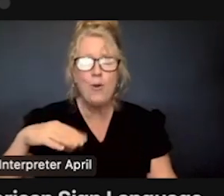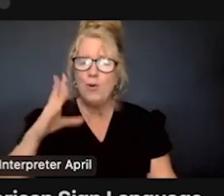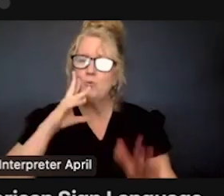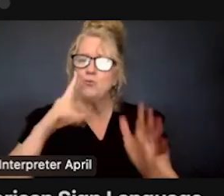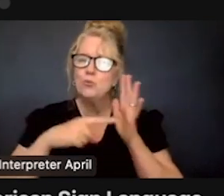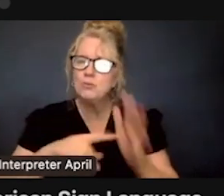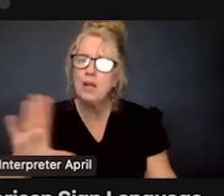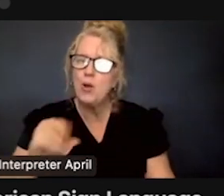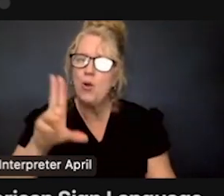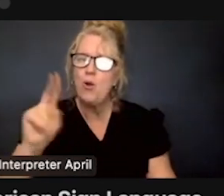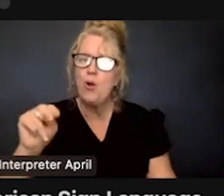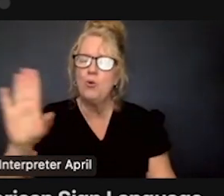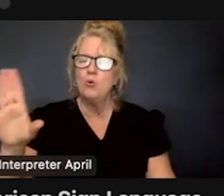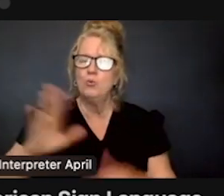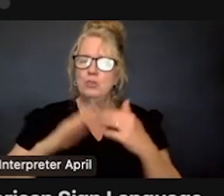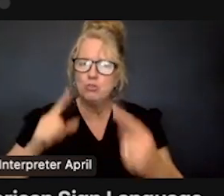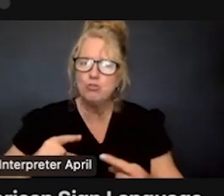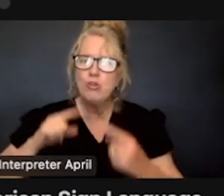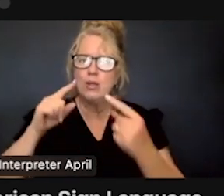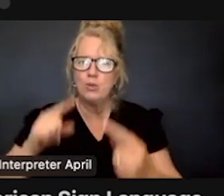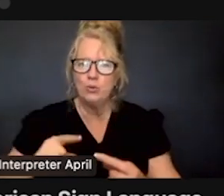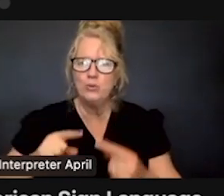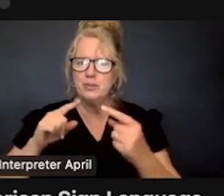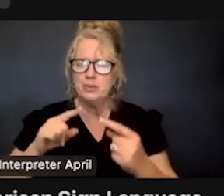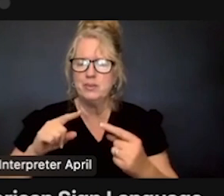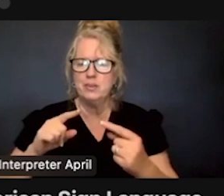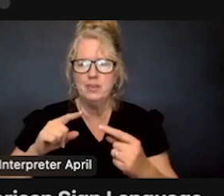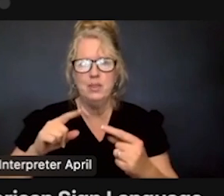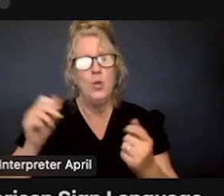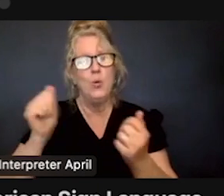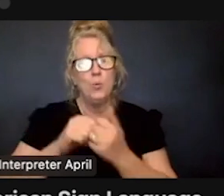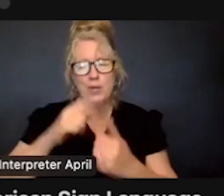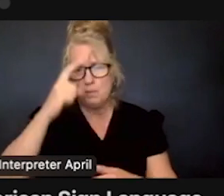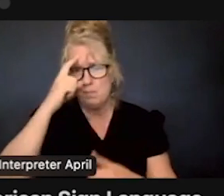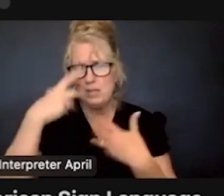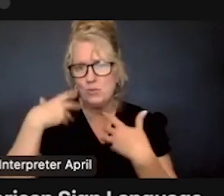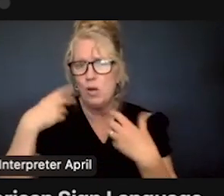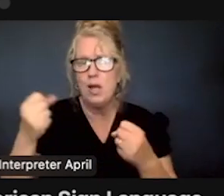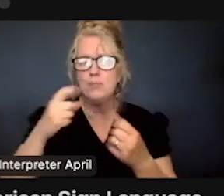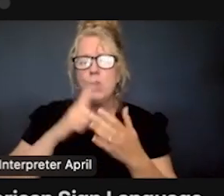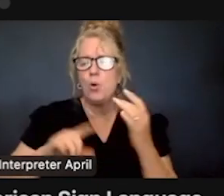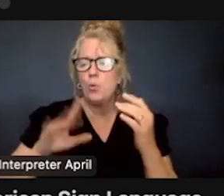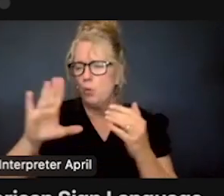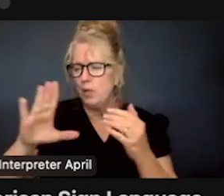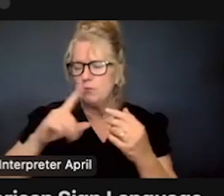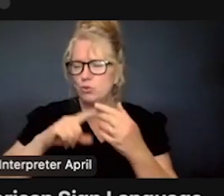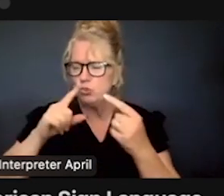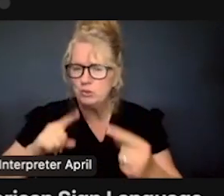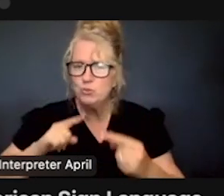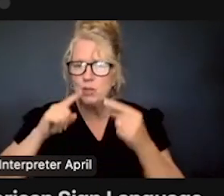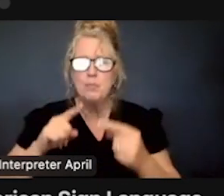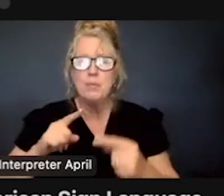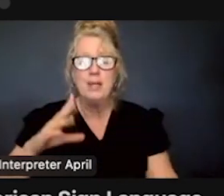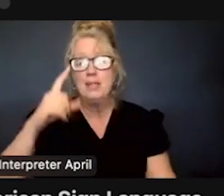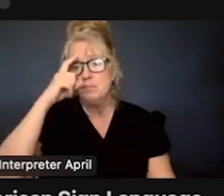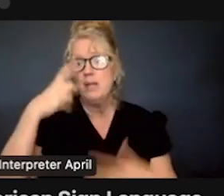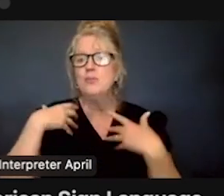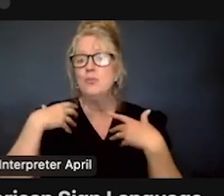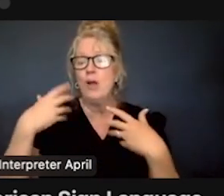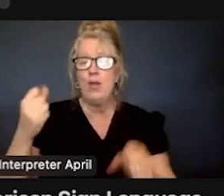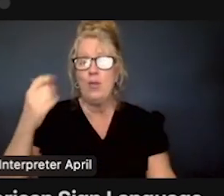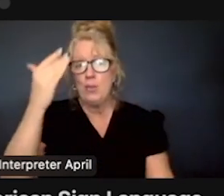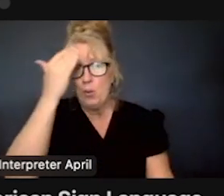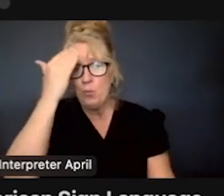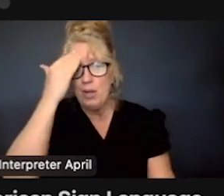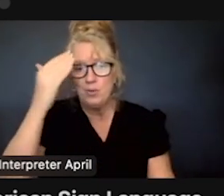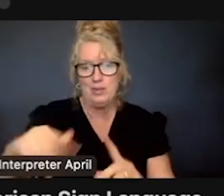own struggles with mental health or whatever she's struggling with. And it's Mental Health Awareness Month. And so this